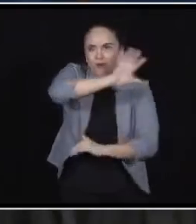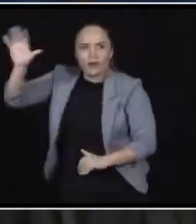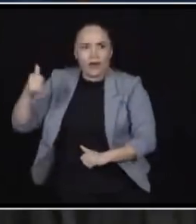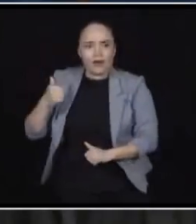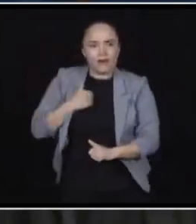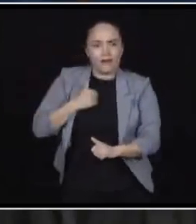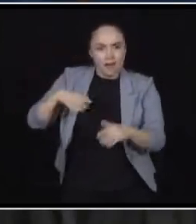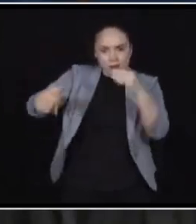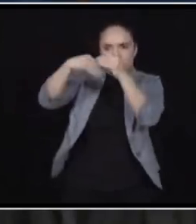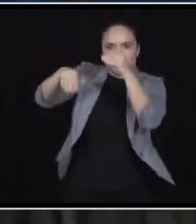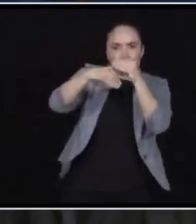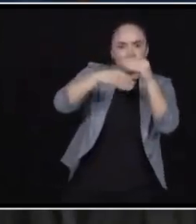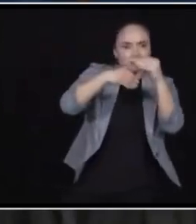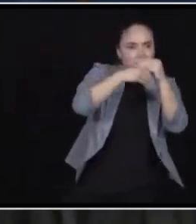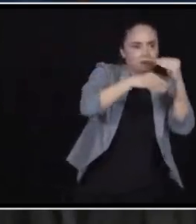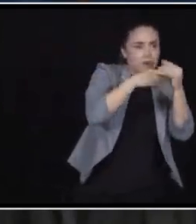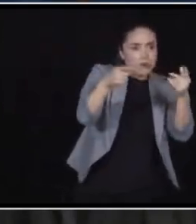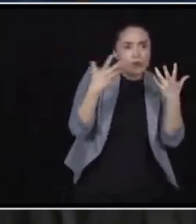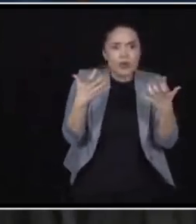like to go to a pharmacy, visit